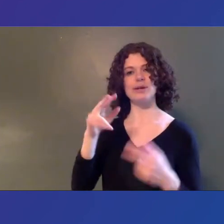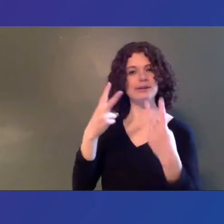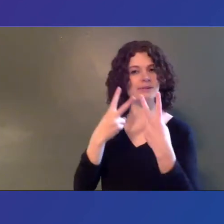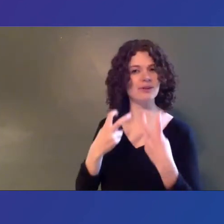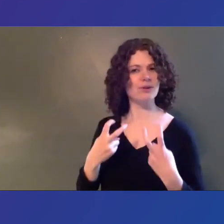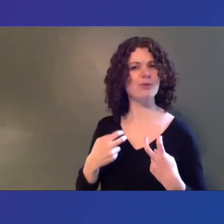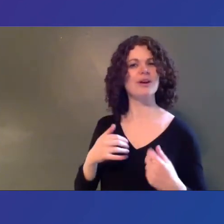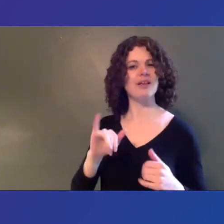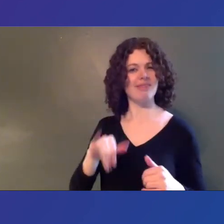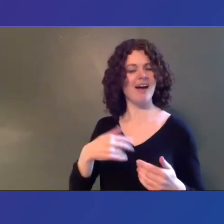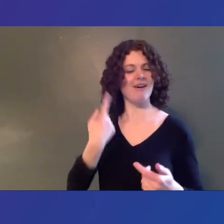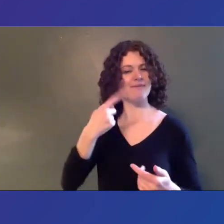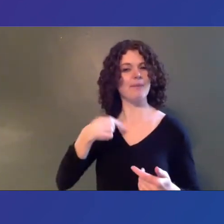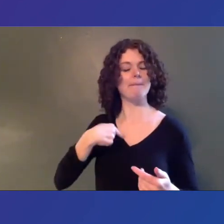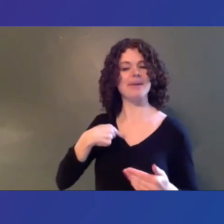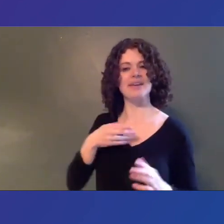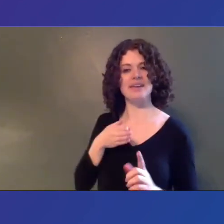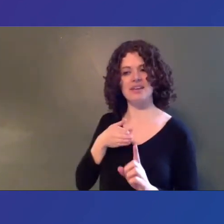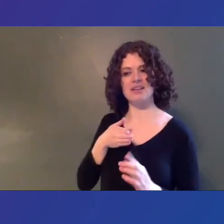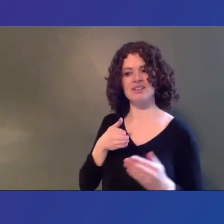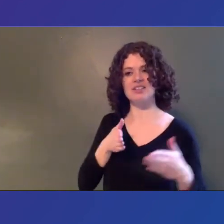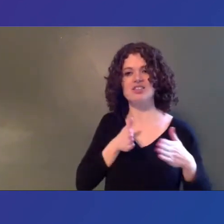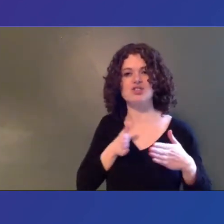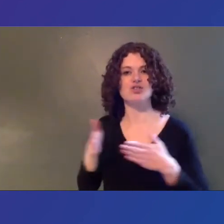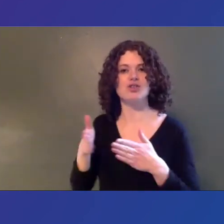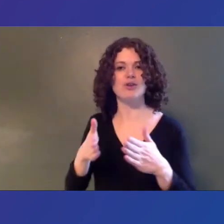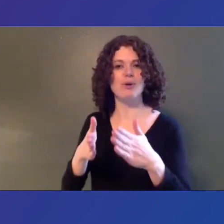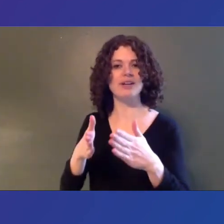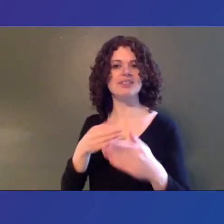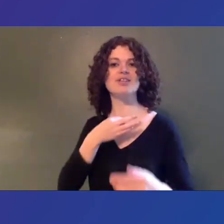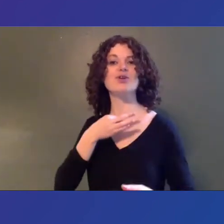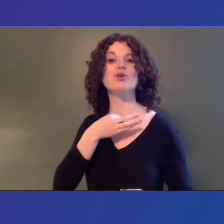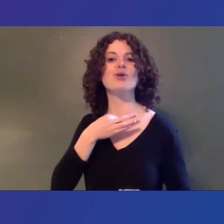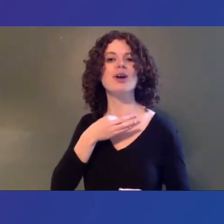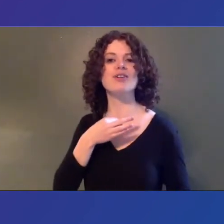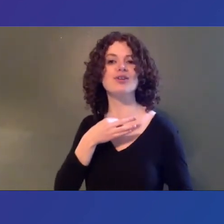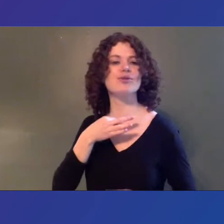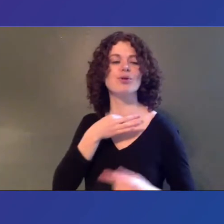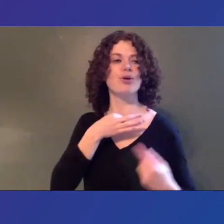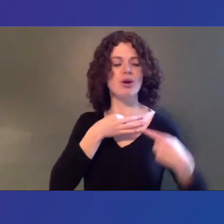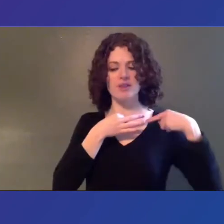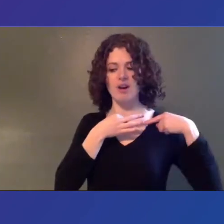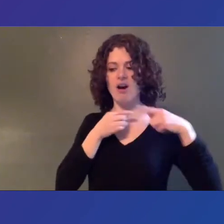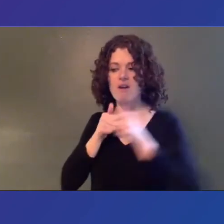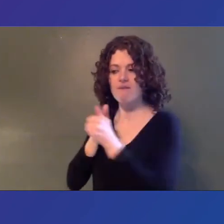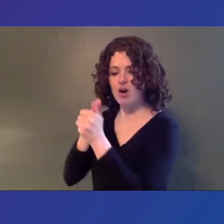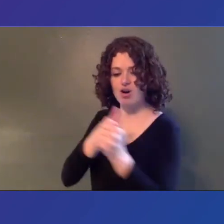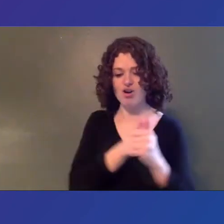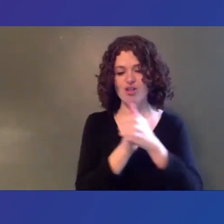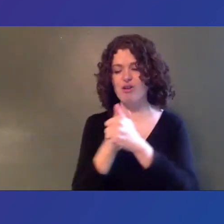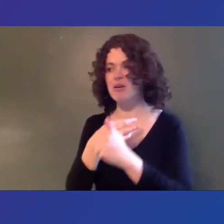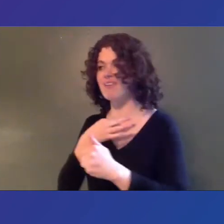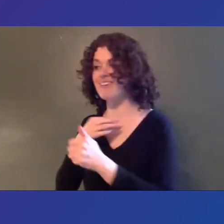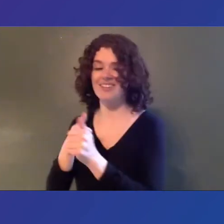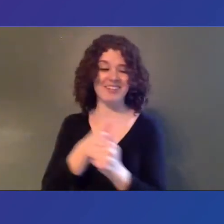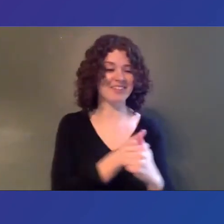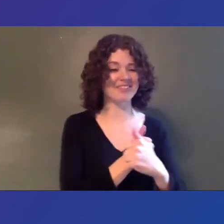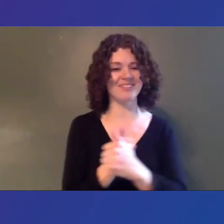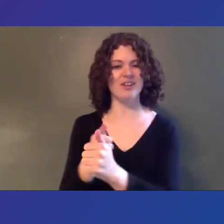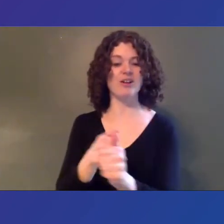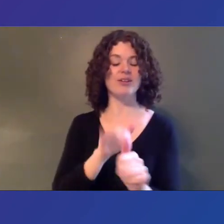really helped me to kind of self-discipline my mind and to really work more